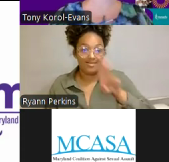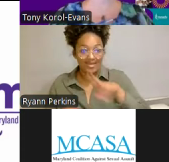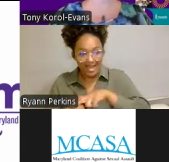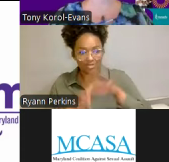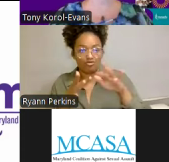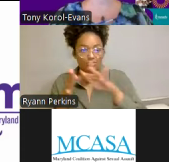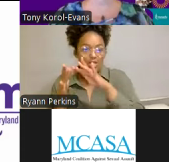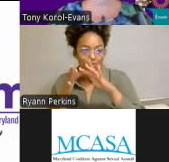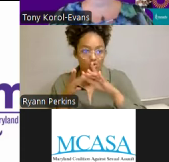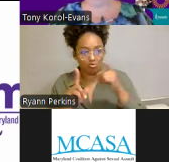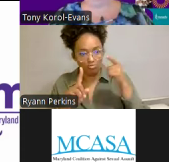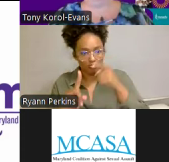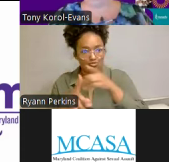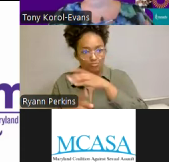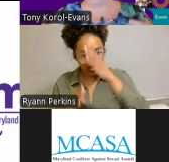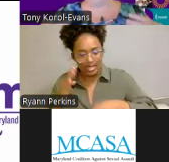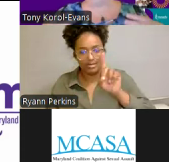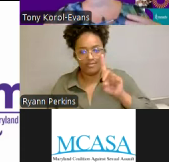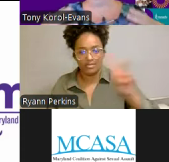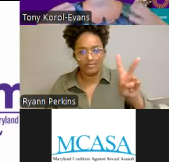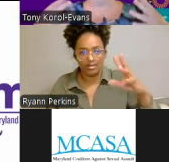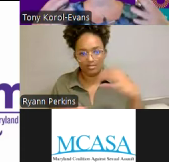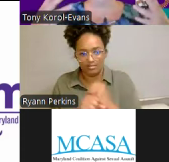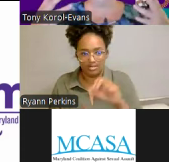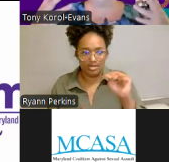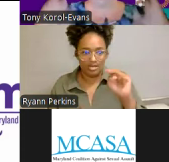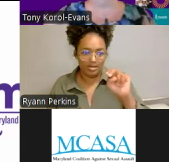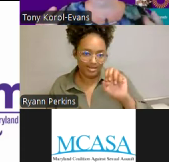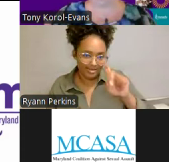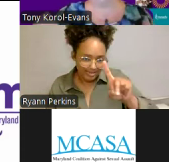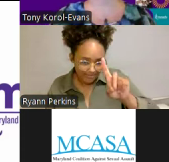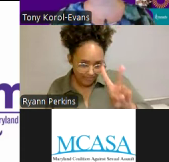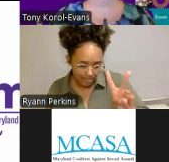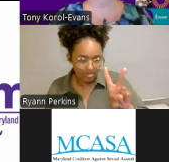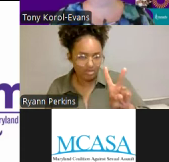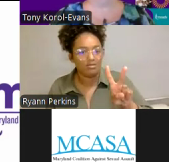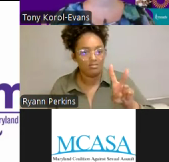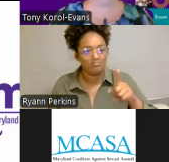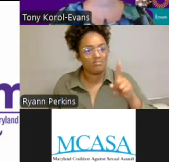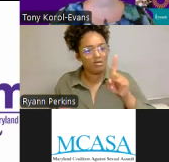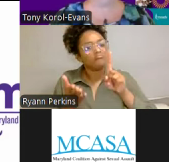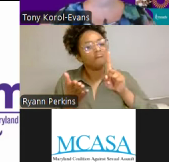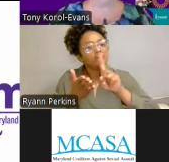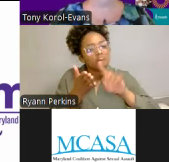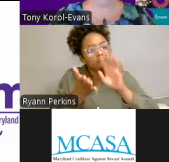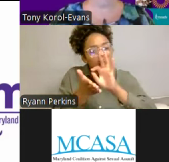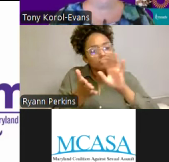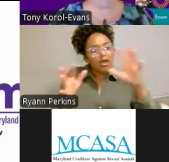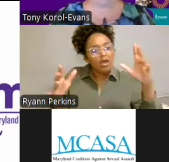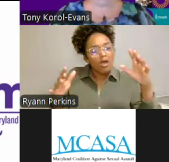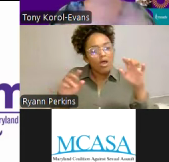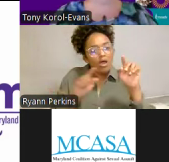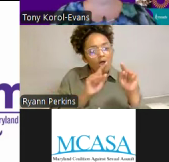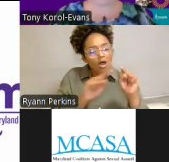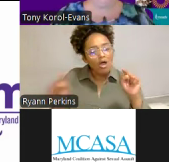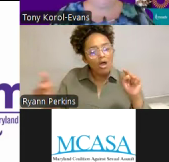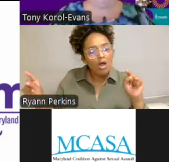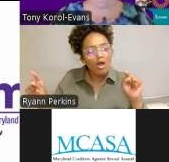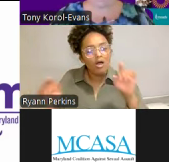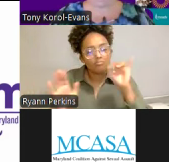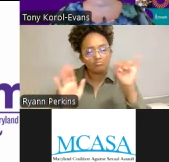of services that that domestic violence service providers give in a given day as kind